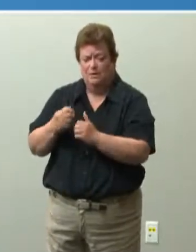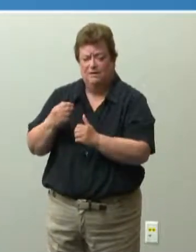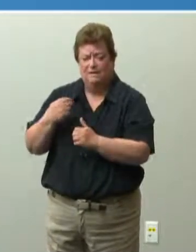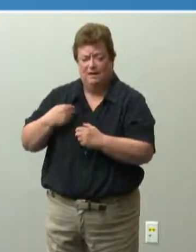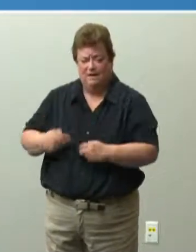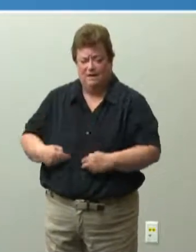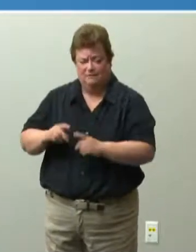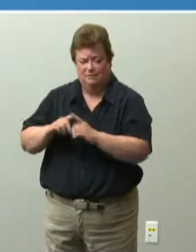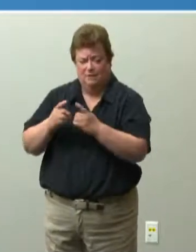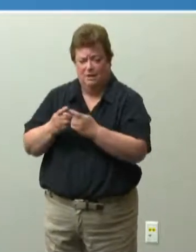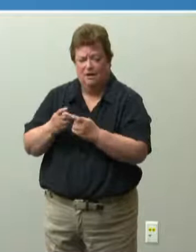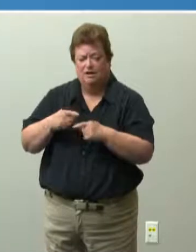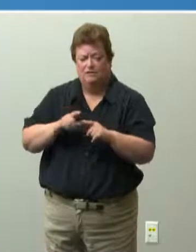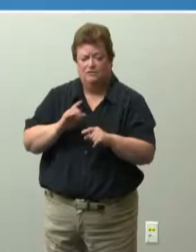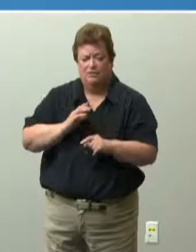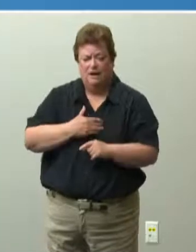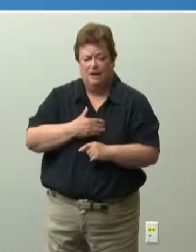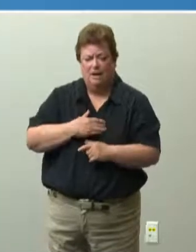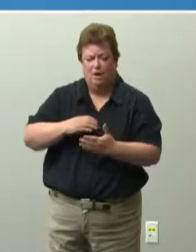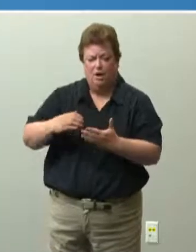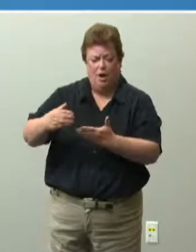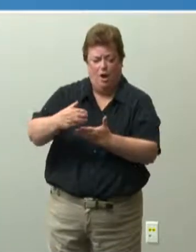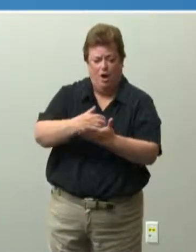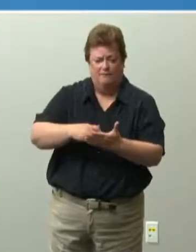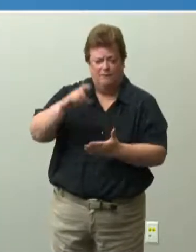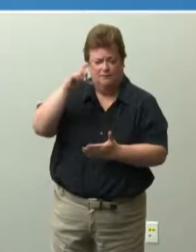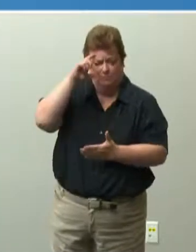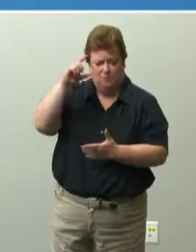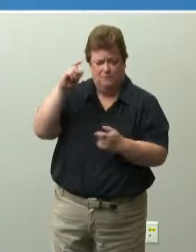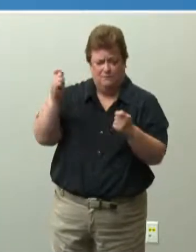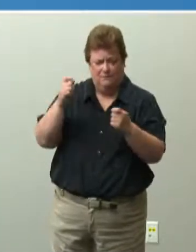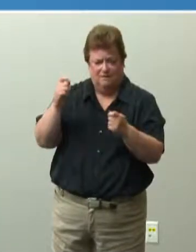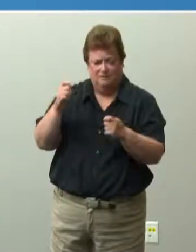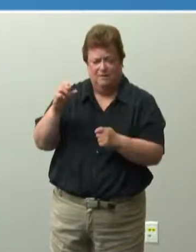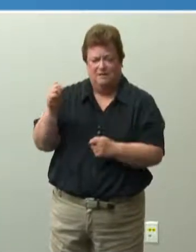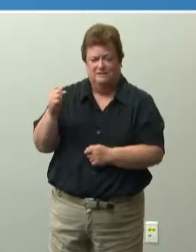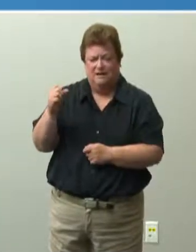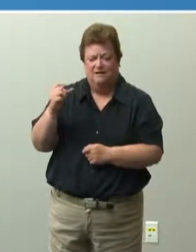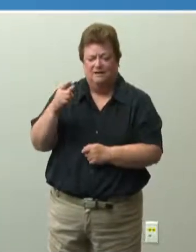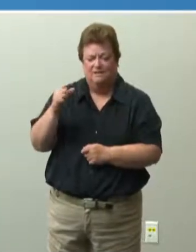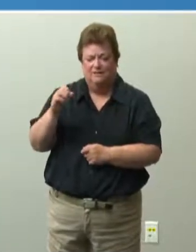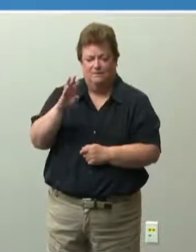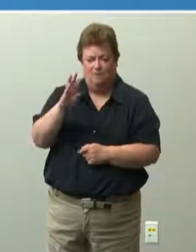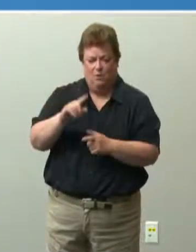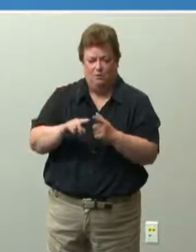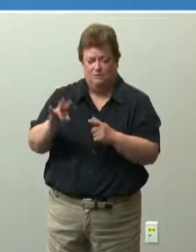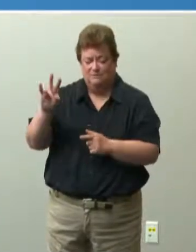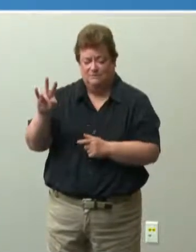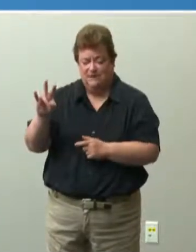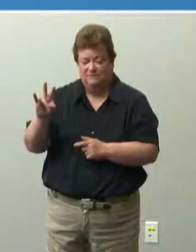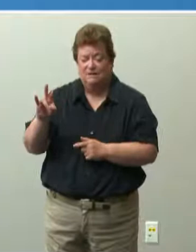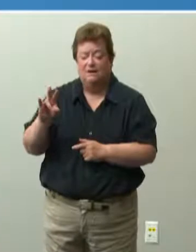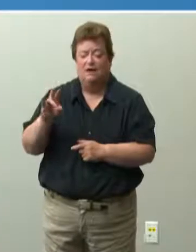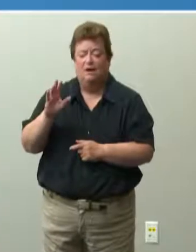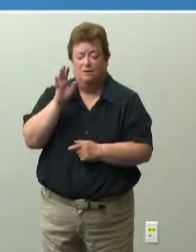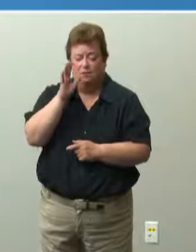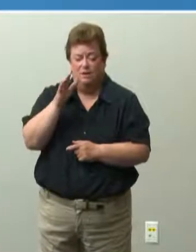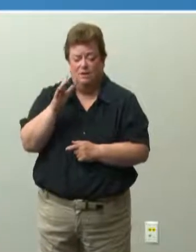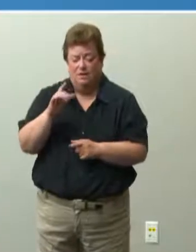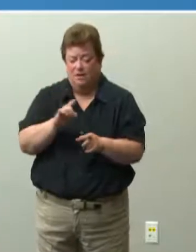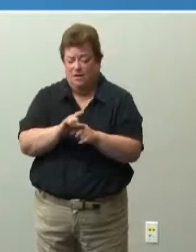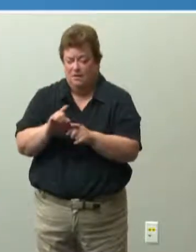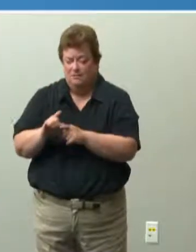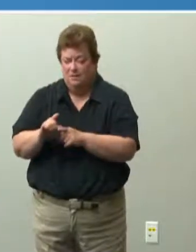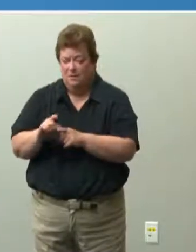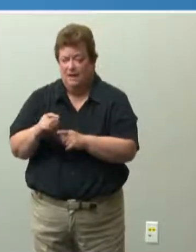during our Harvest Moon Festival this Sunday, September 19th, from 4 to 7 p.m. And we will not only be offering, of